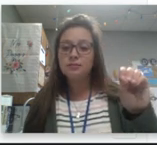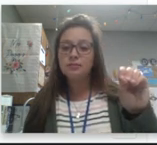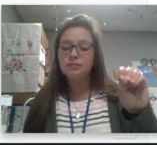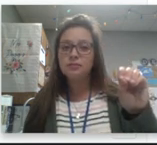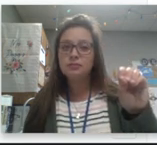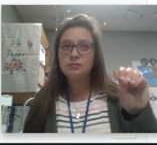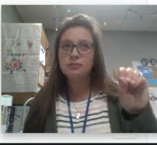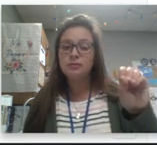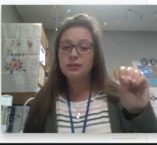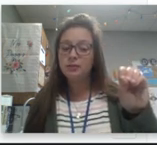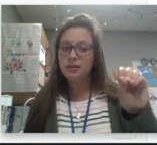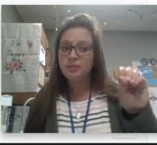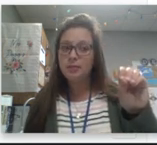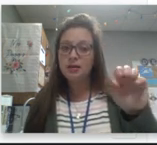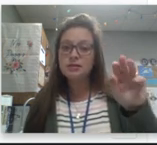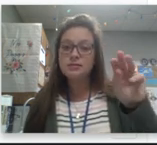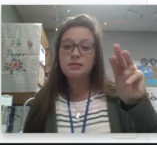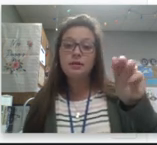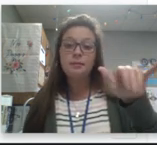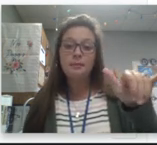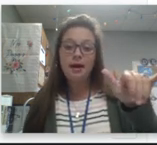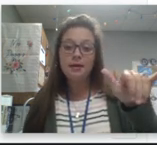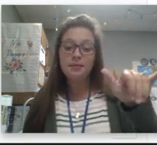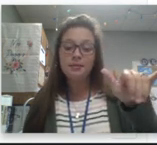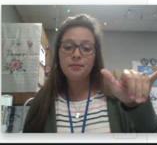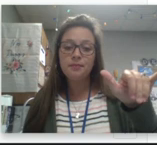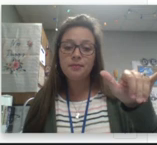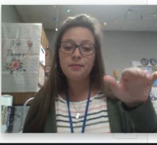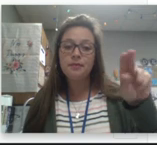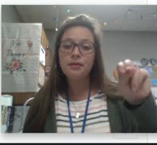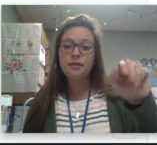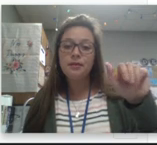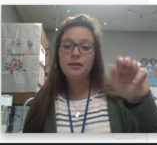hello, a little bit of a pause. My